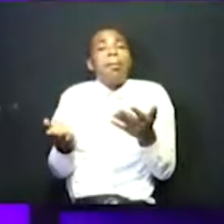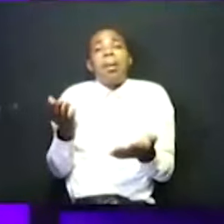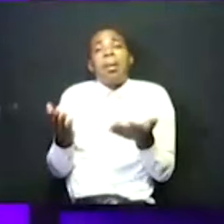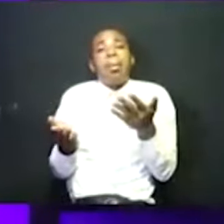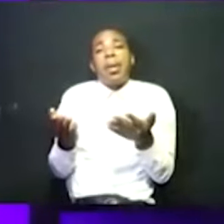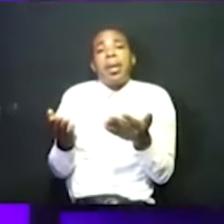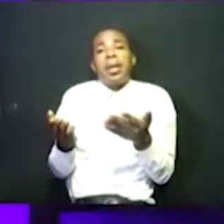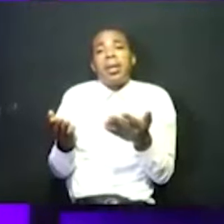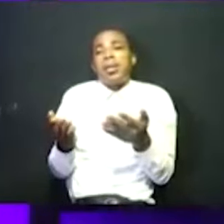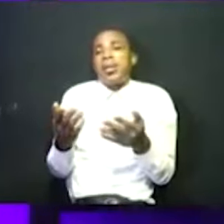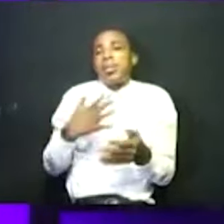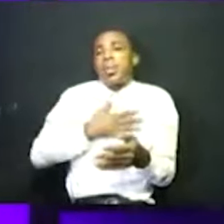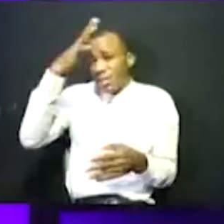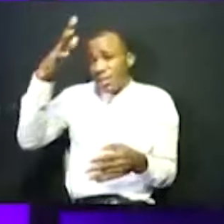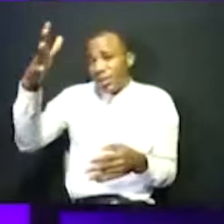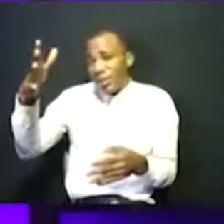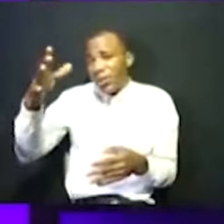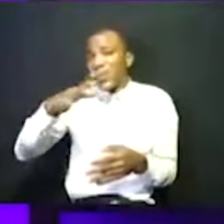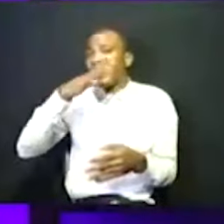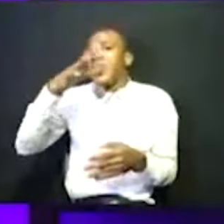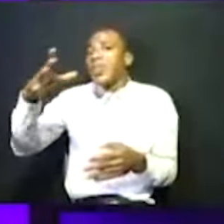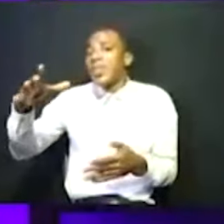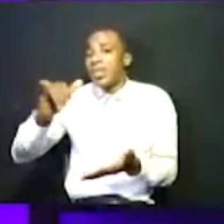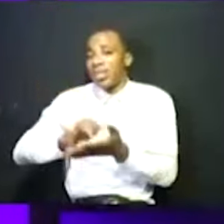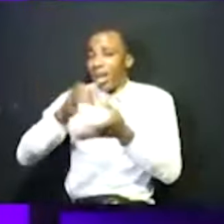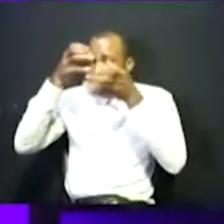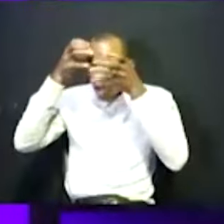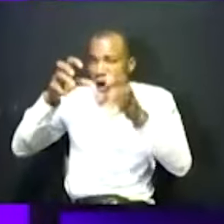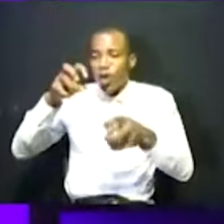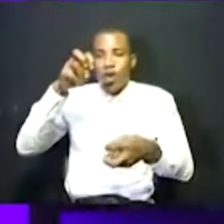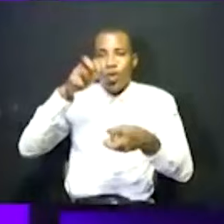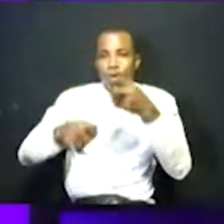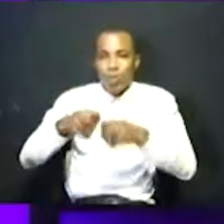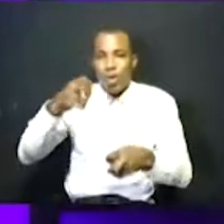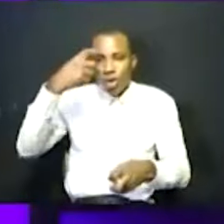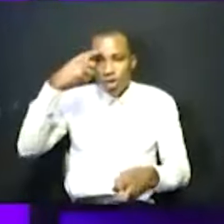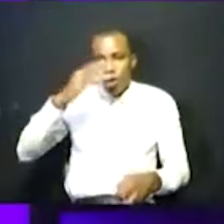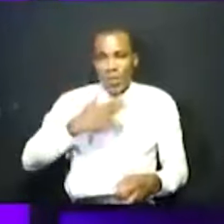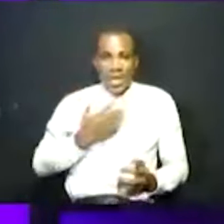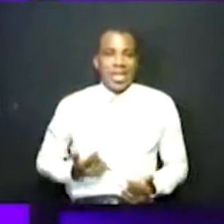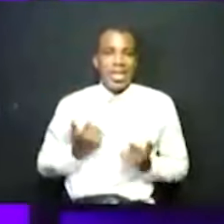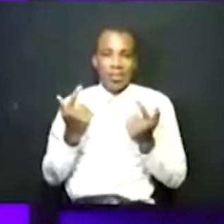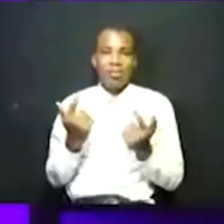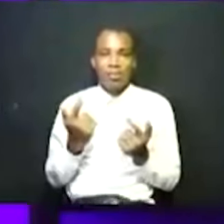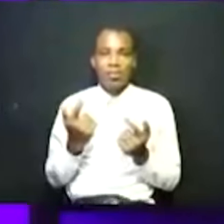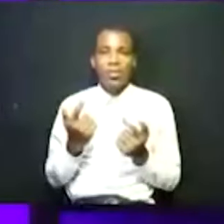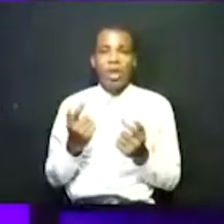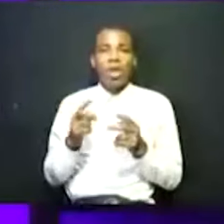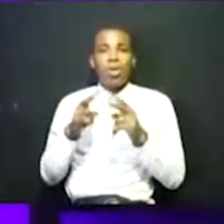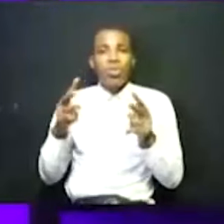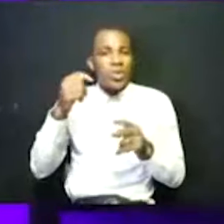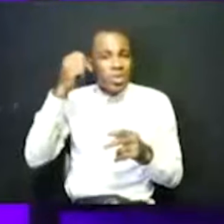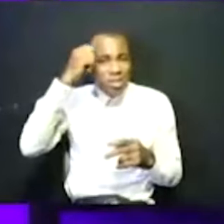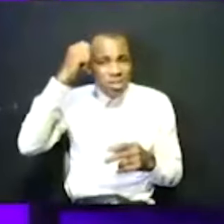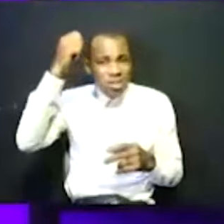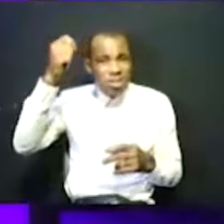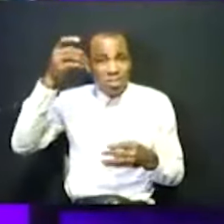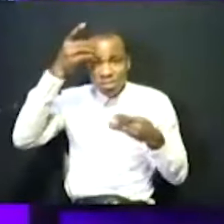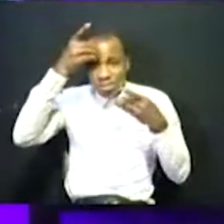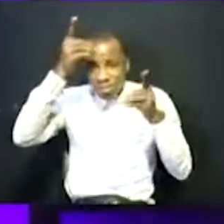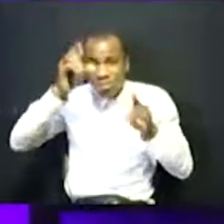Eye wa wo fo de. It is your upbringing. Eye senia wo sitete wo fai. So this theory of determinism